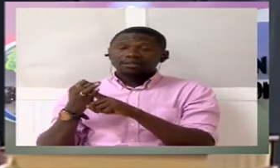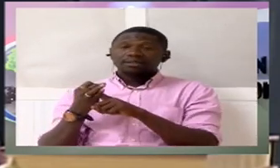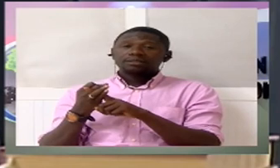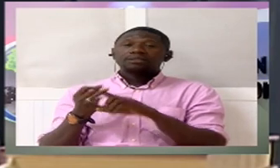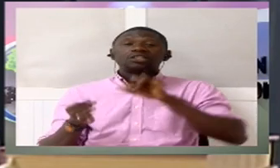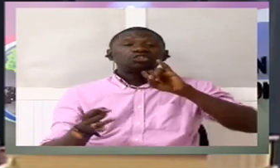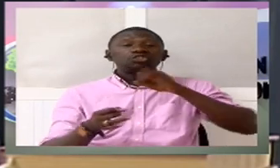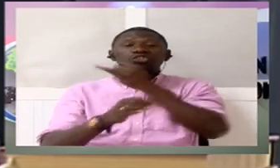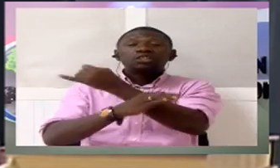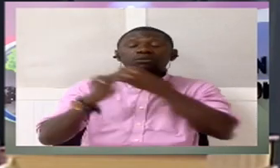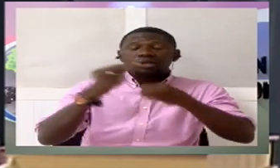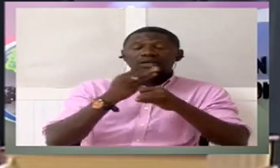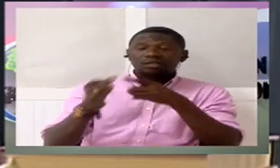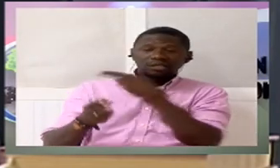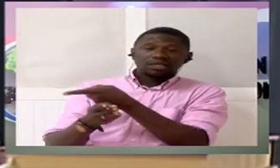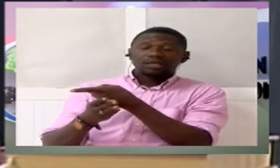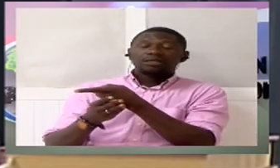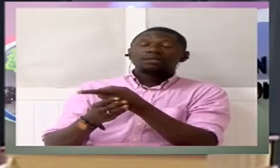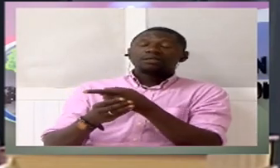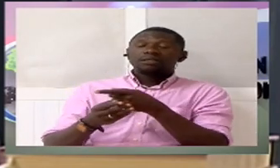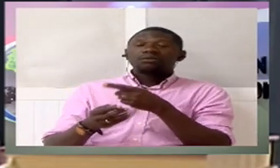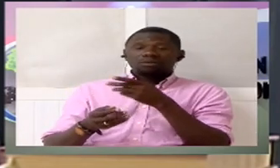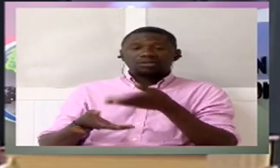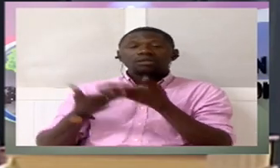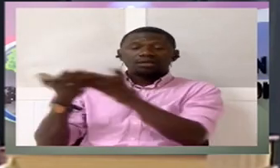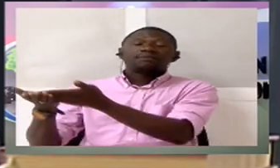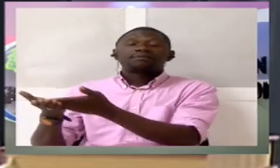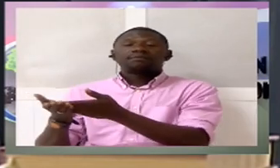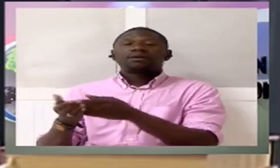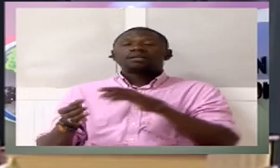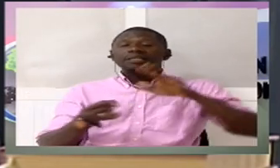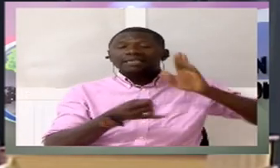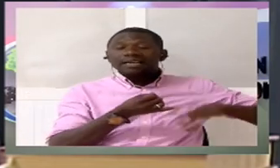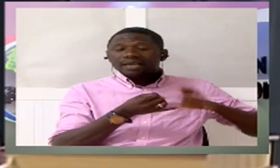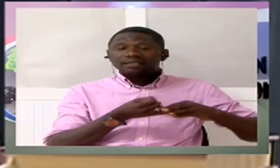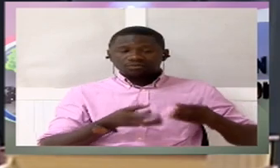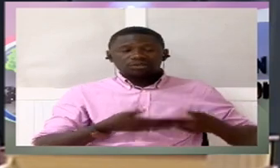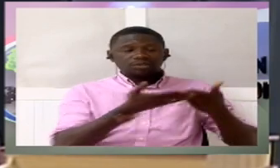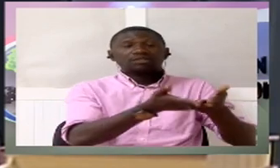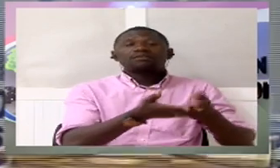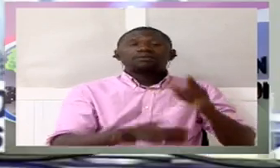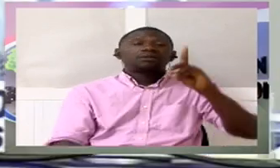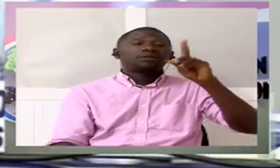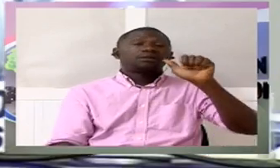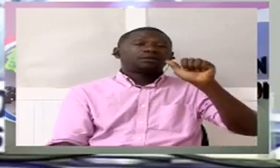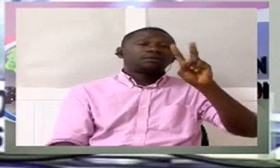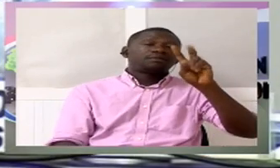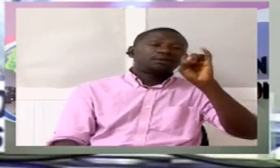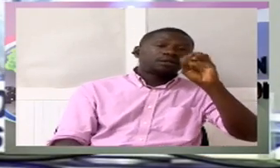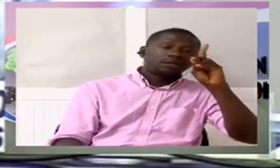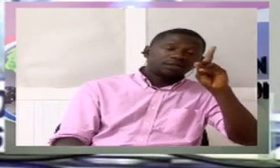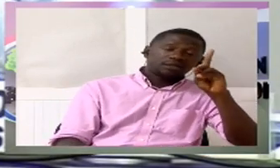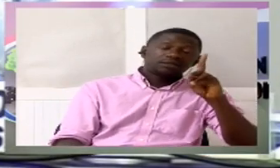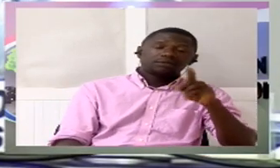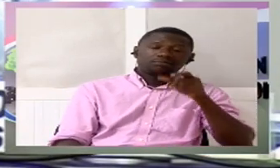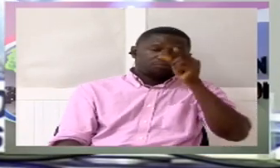remaining television. David personal use. That was for David's personal use. All what, those things happened. Why were